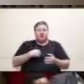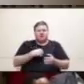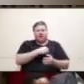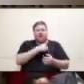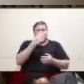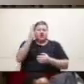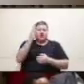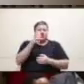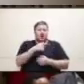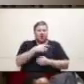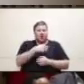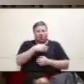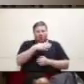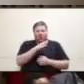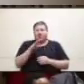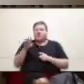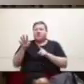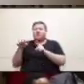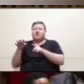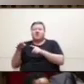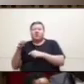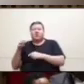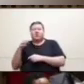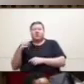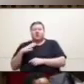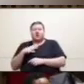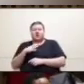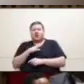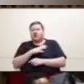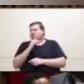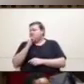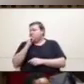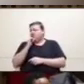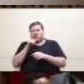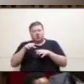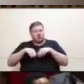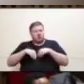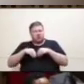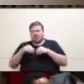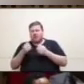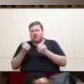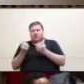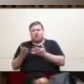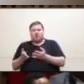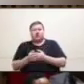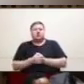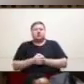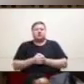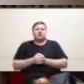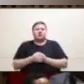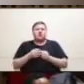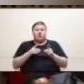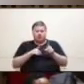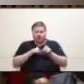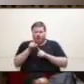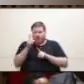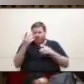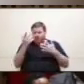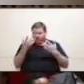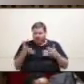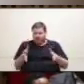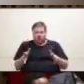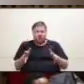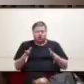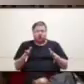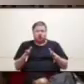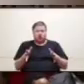speaker, and 14 councillors did not agree with the motion. But after the motion was passed,